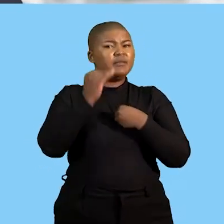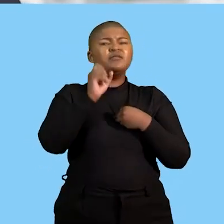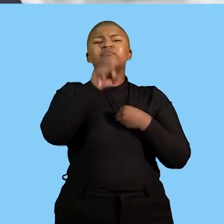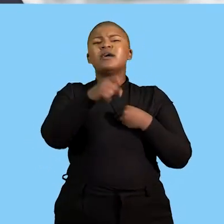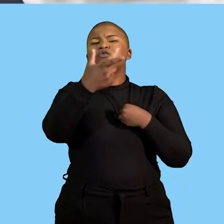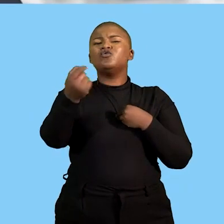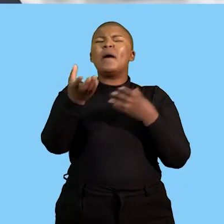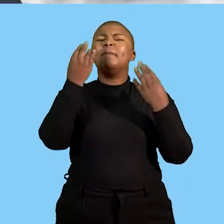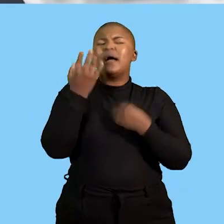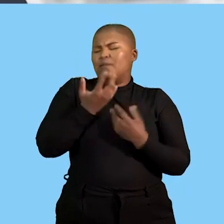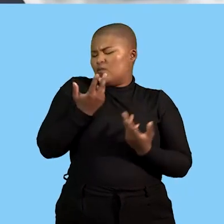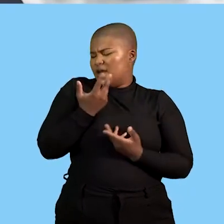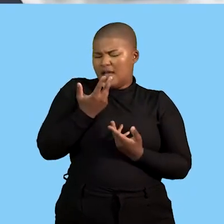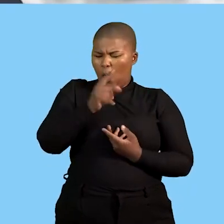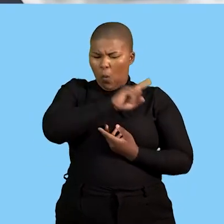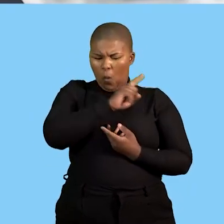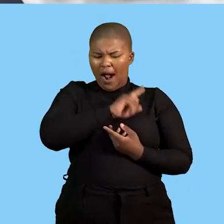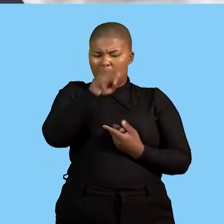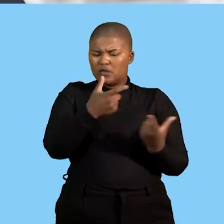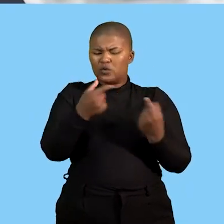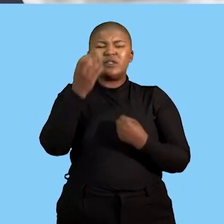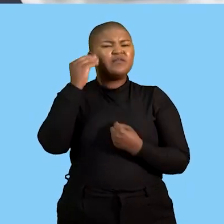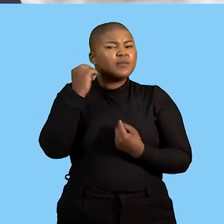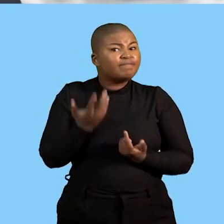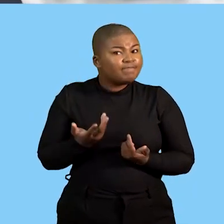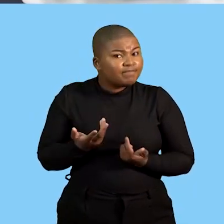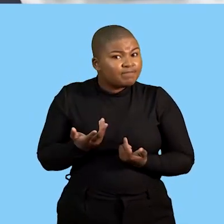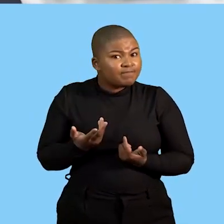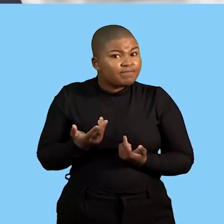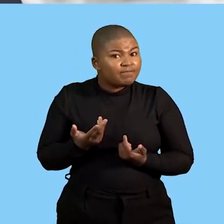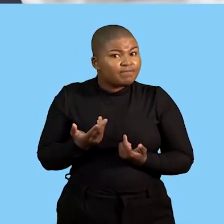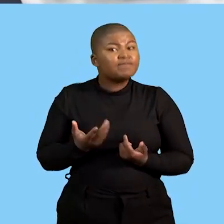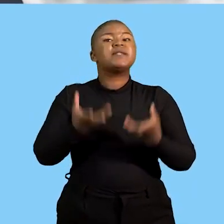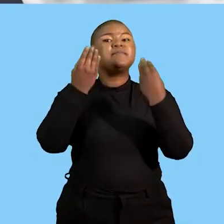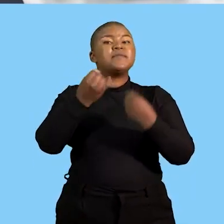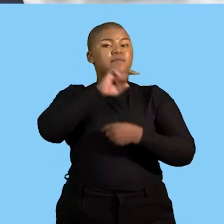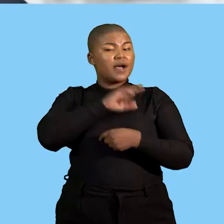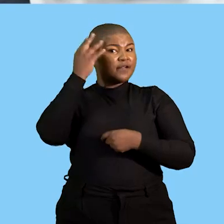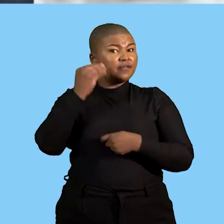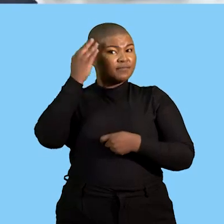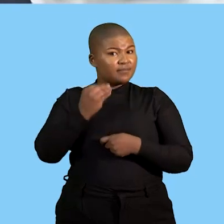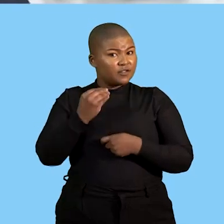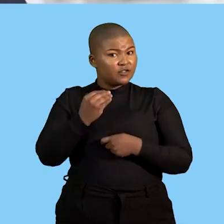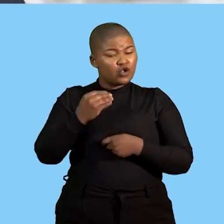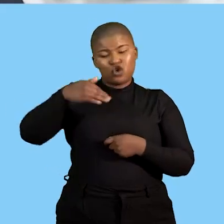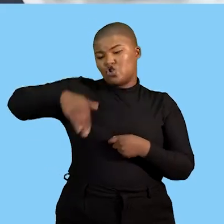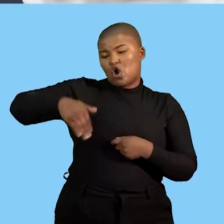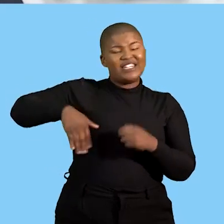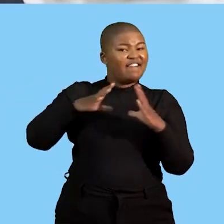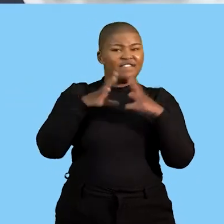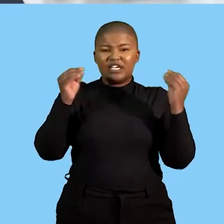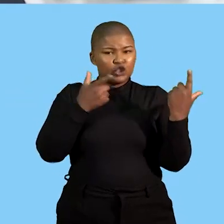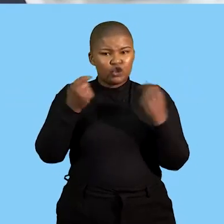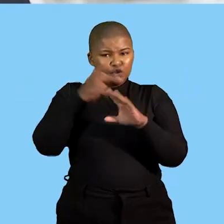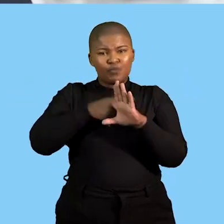you gather information about what must be done? You gather it because it means you have not done the task. So